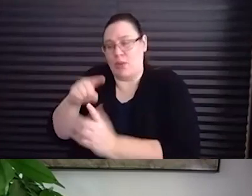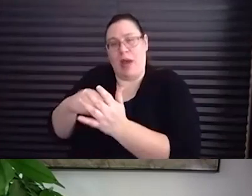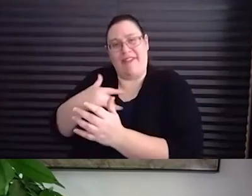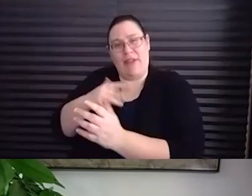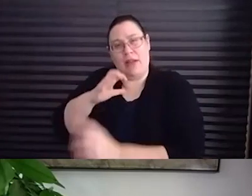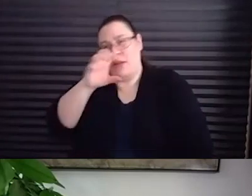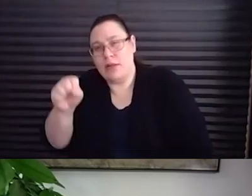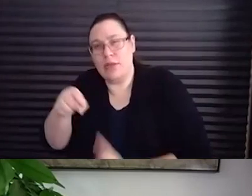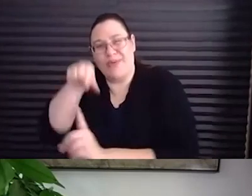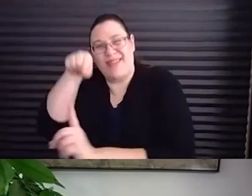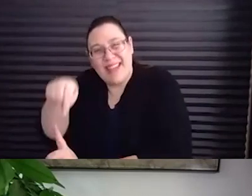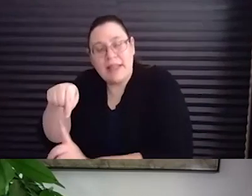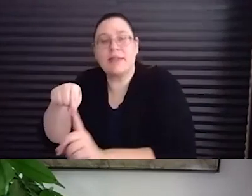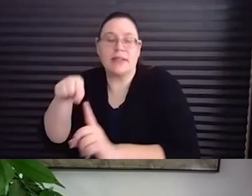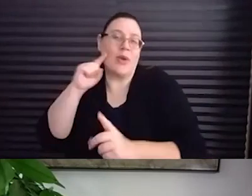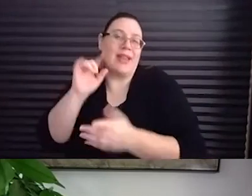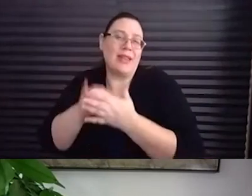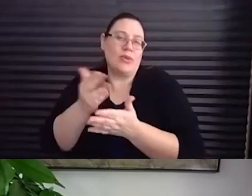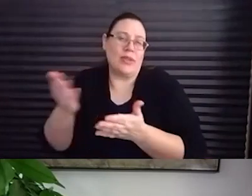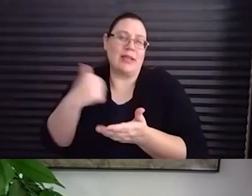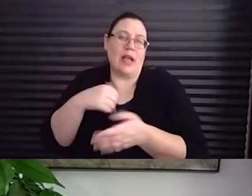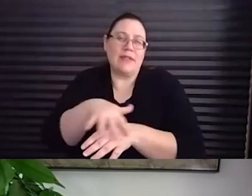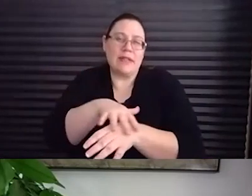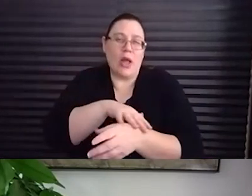So I think those are things that I've slowly